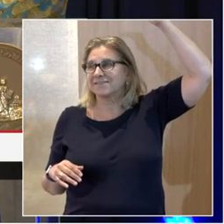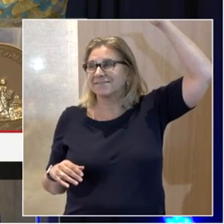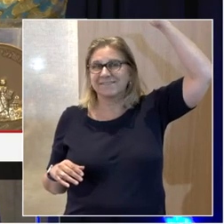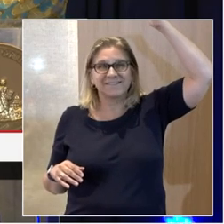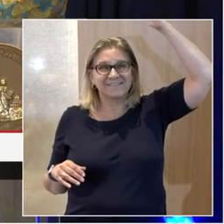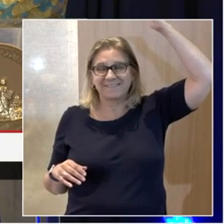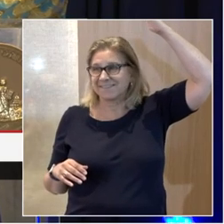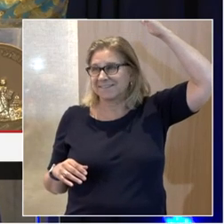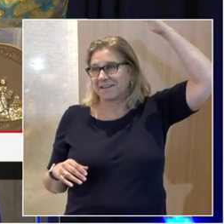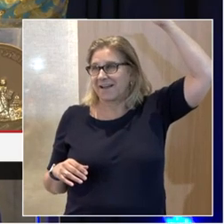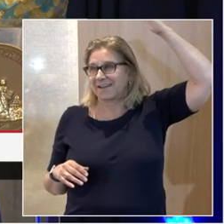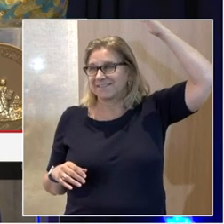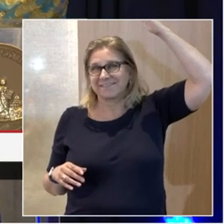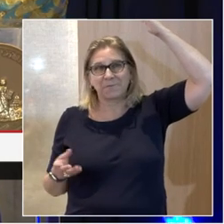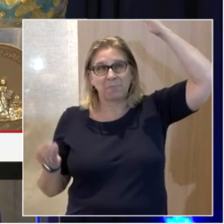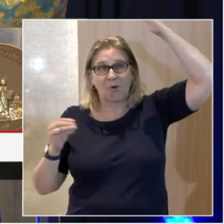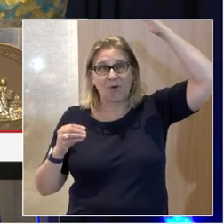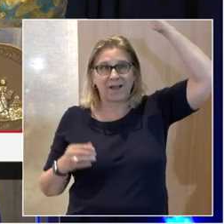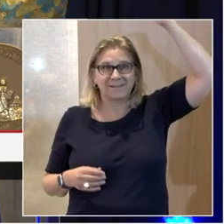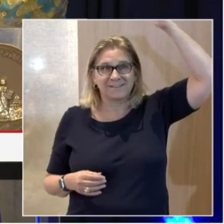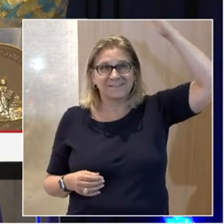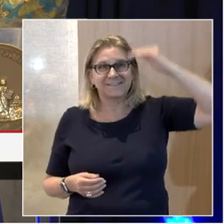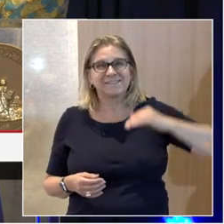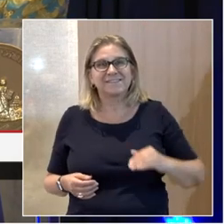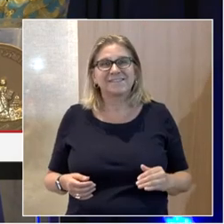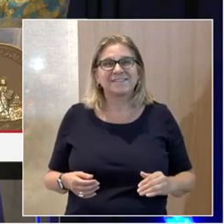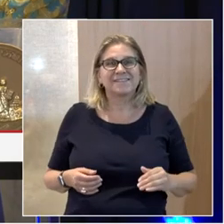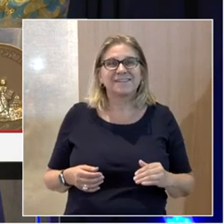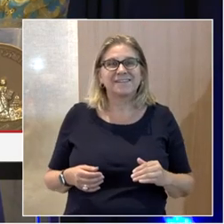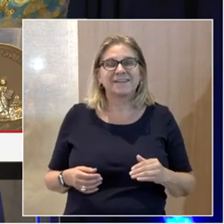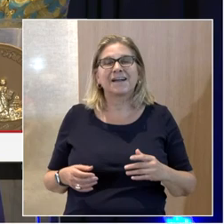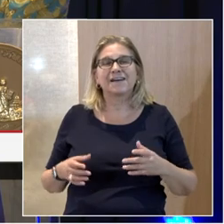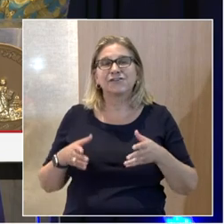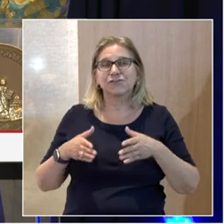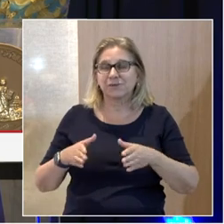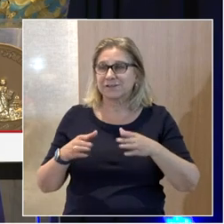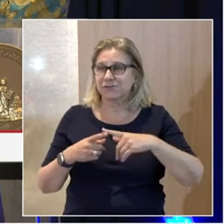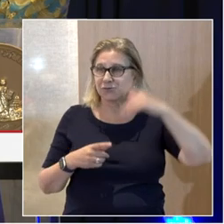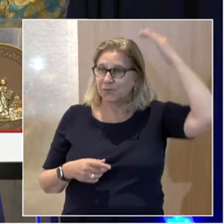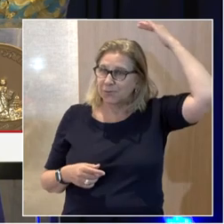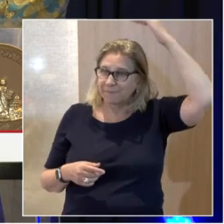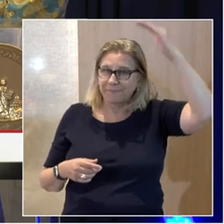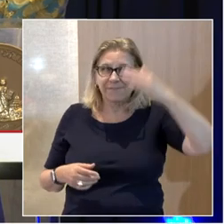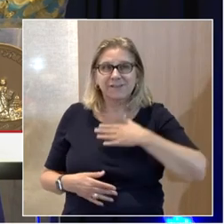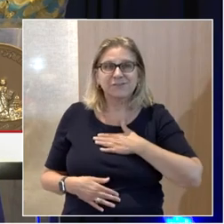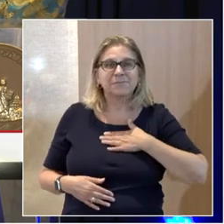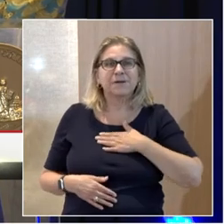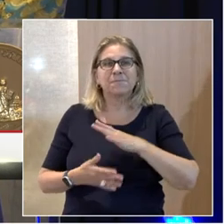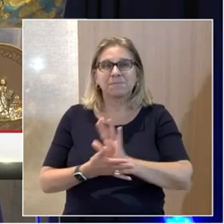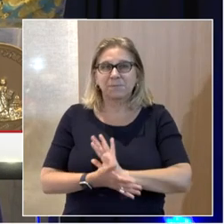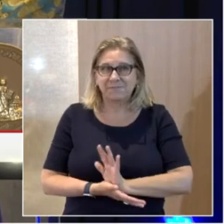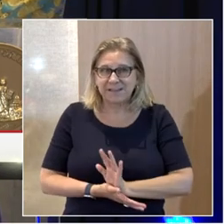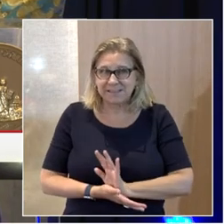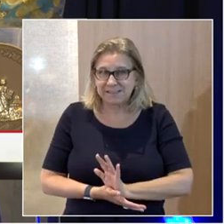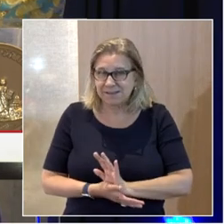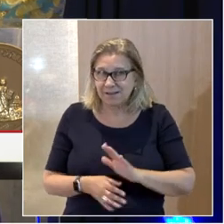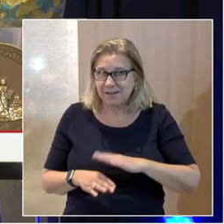Connecting streets to rooftop entertainment, movies on the mall. Some of that's done.